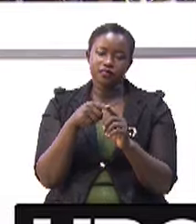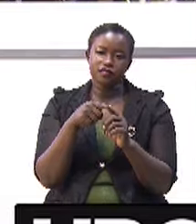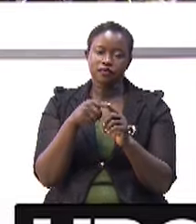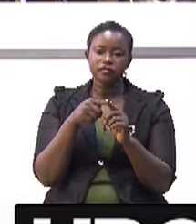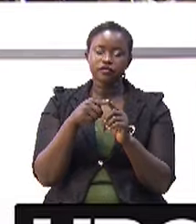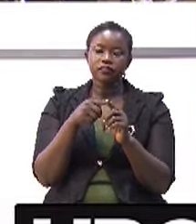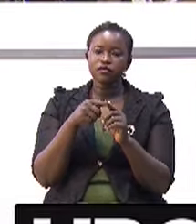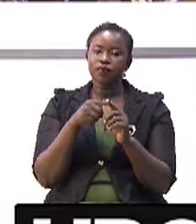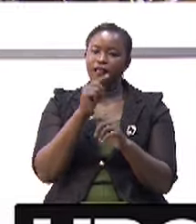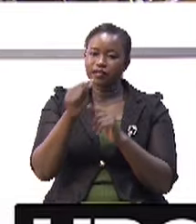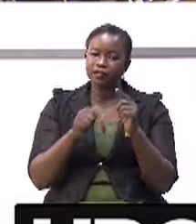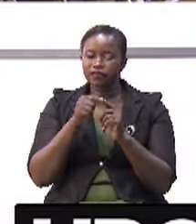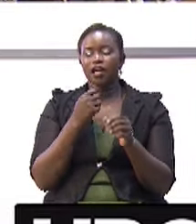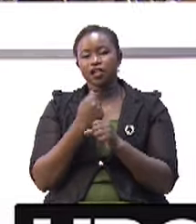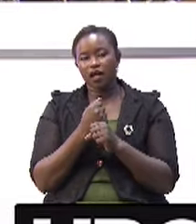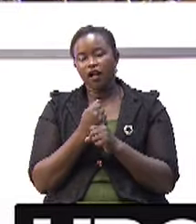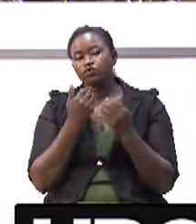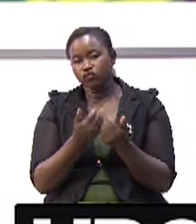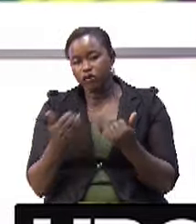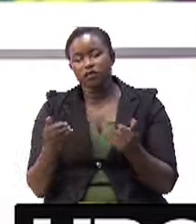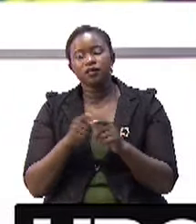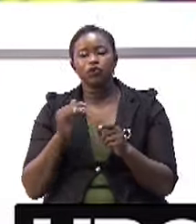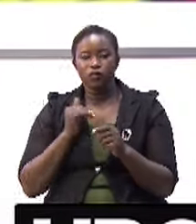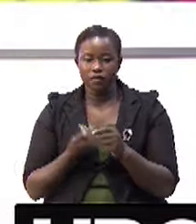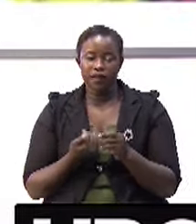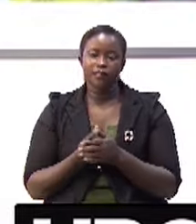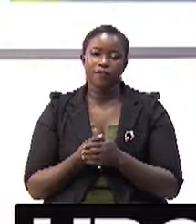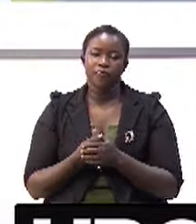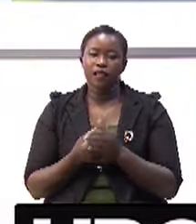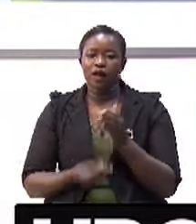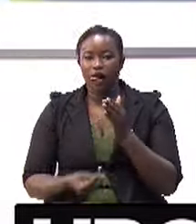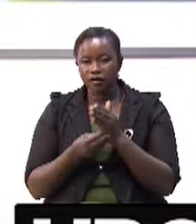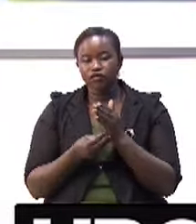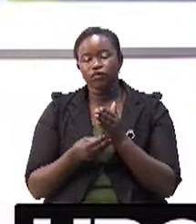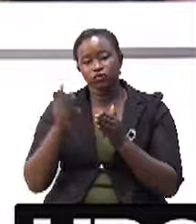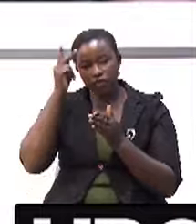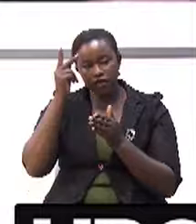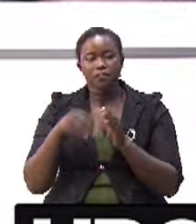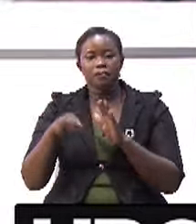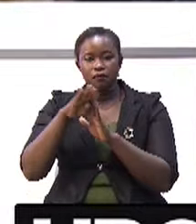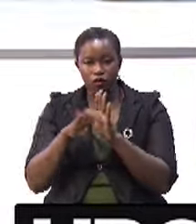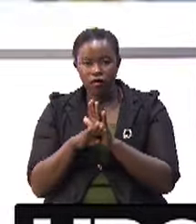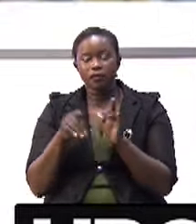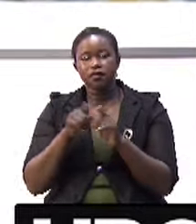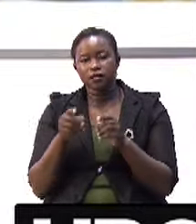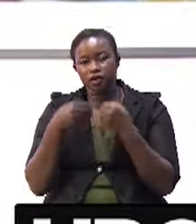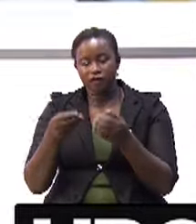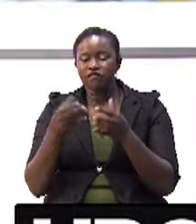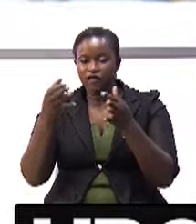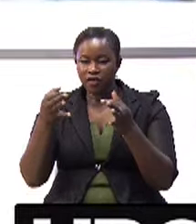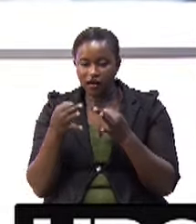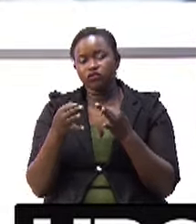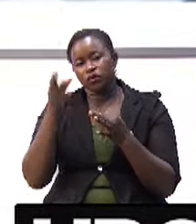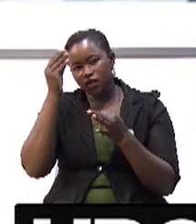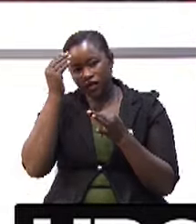specifically the girl child and women. In addition to skilling, the program also provides financial literacy